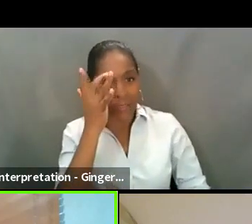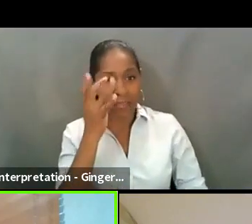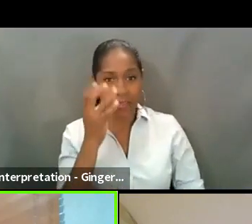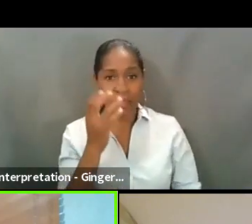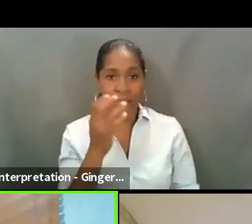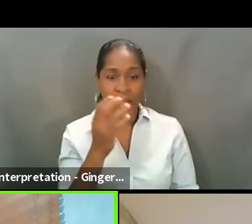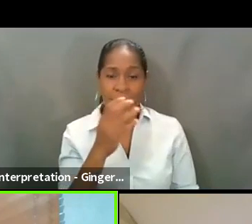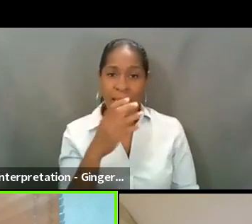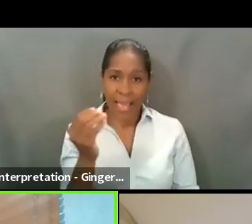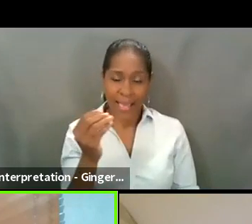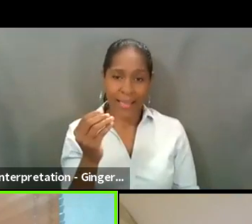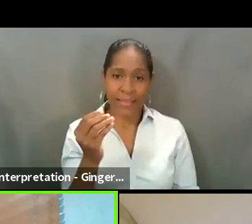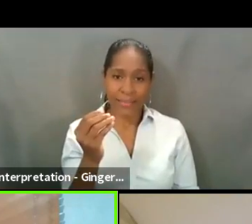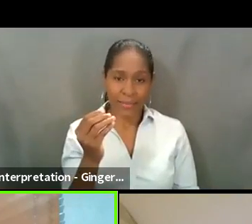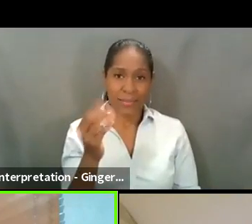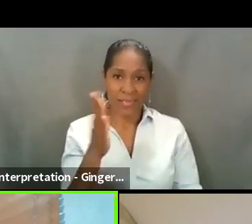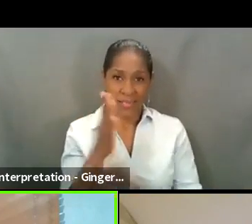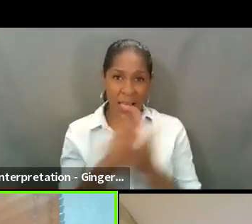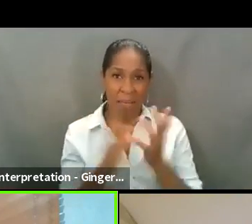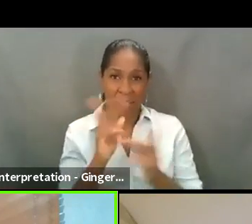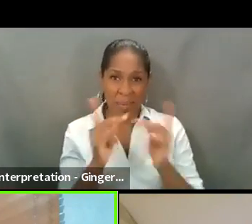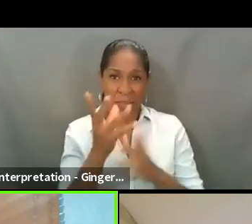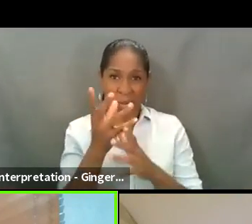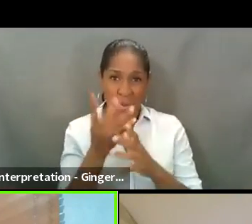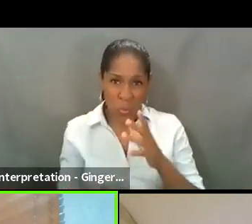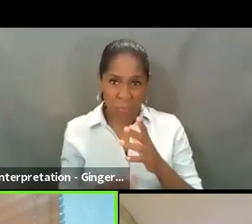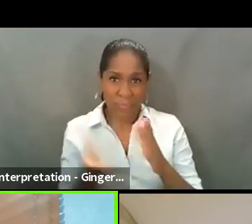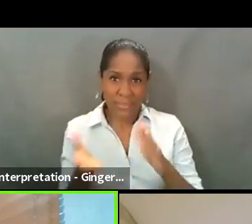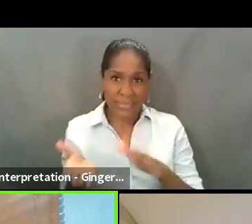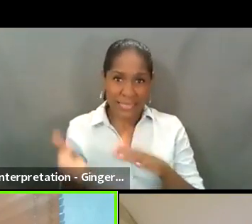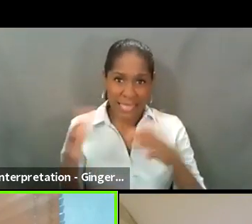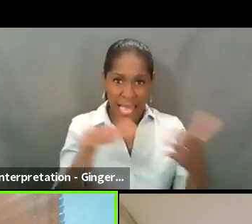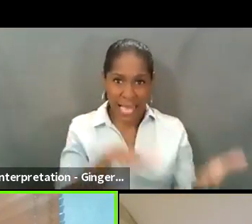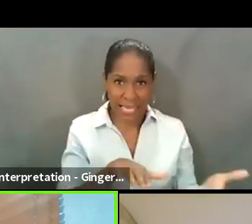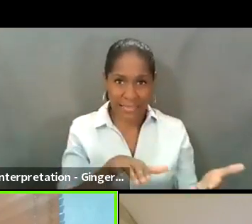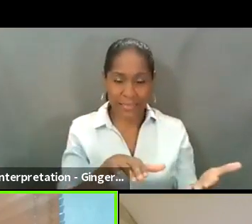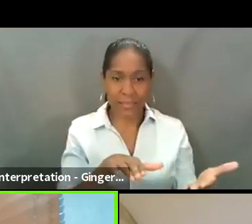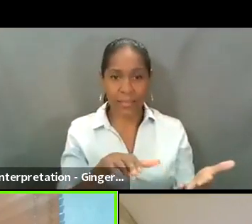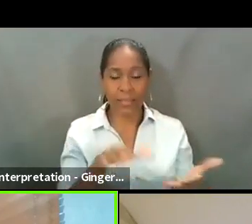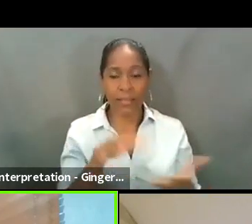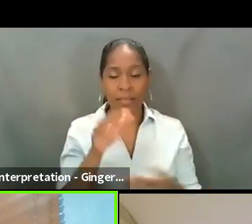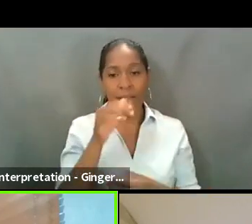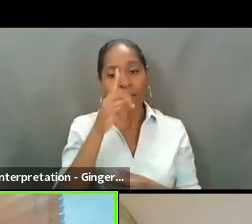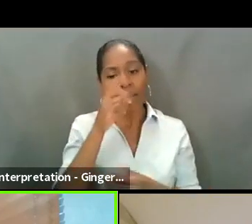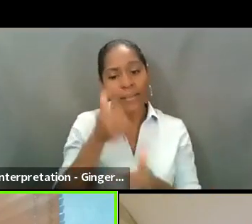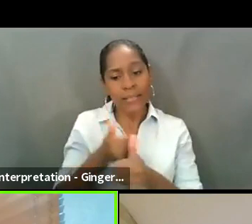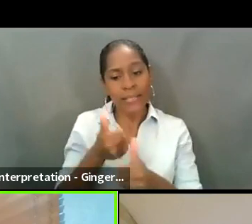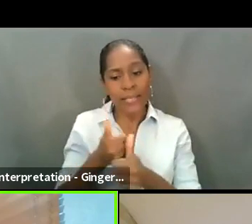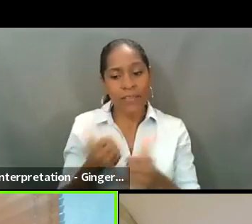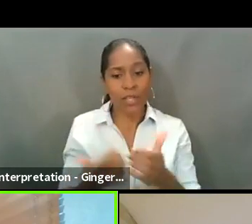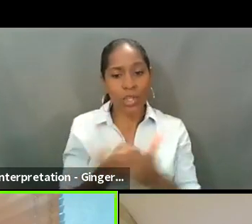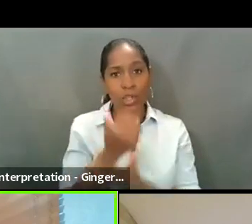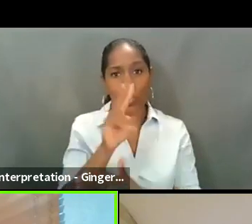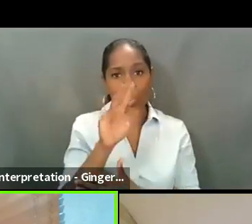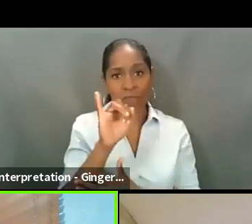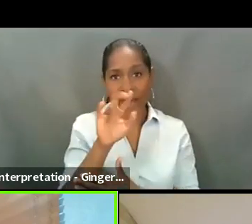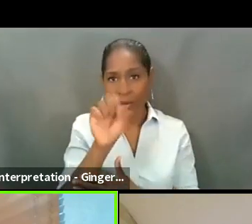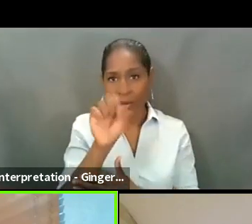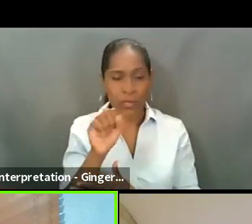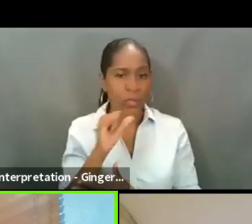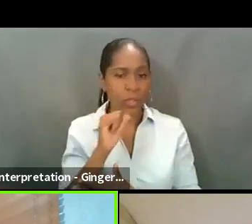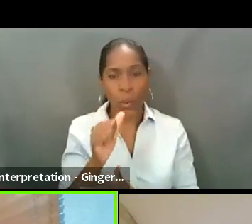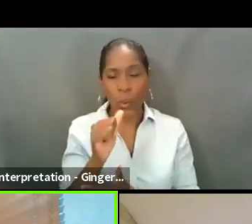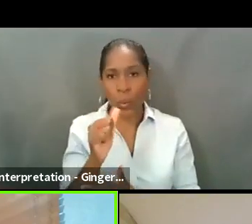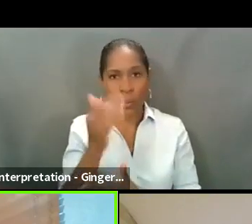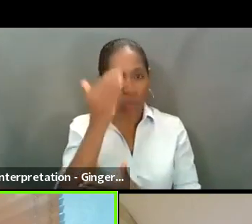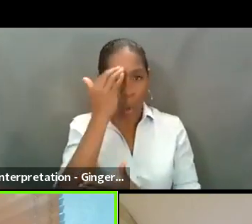I said, some people died. And because it's a new, virus that we don't know everything about, we